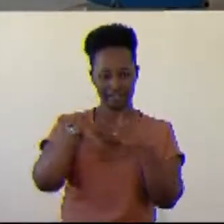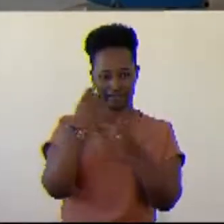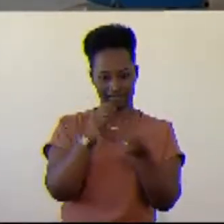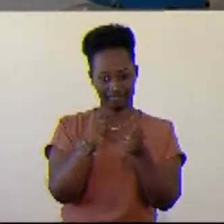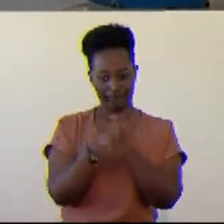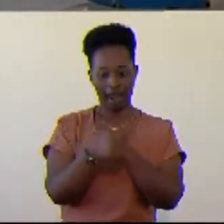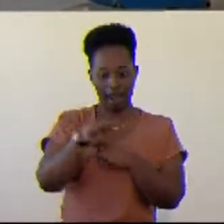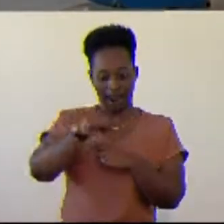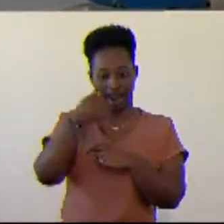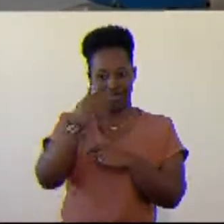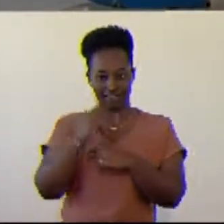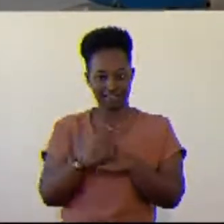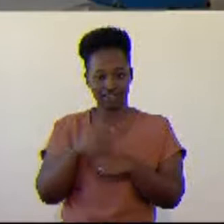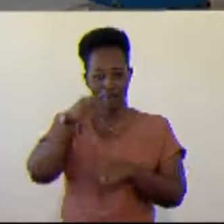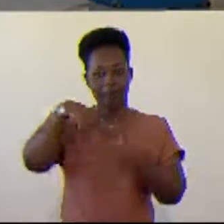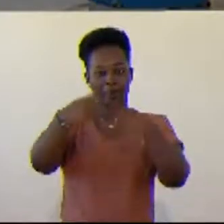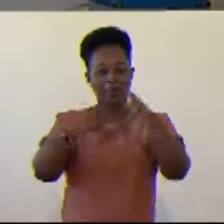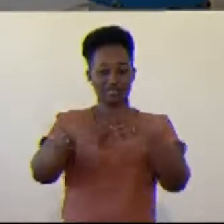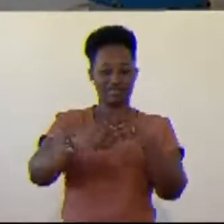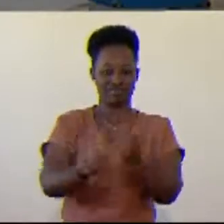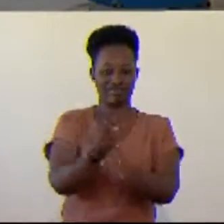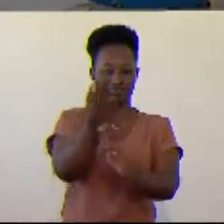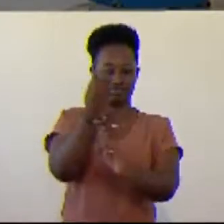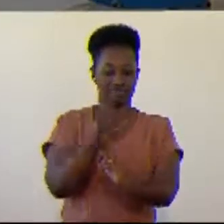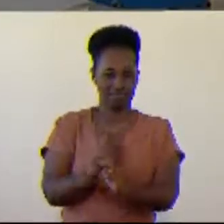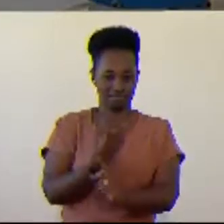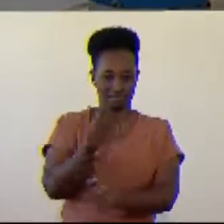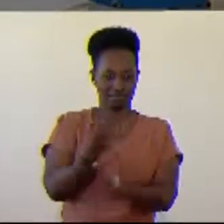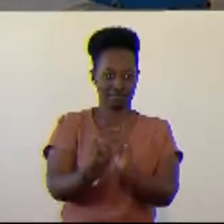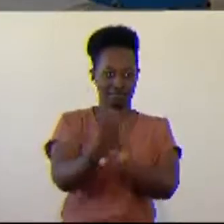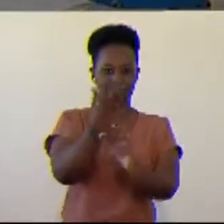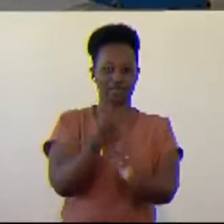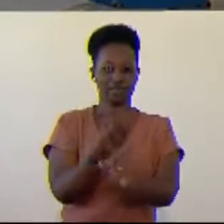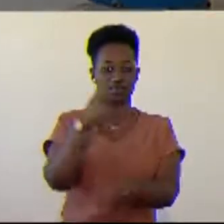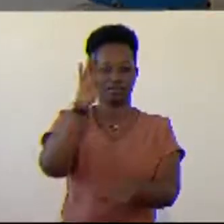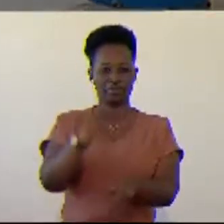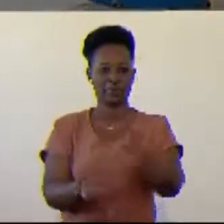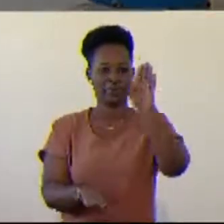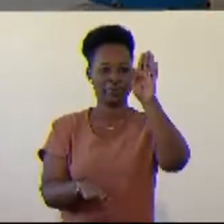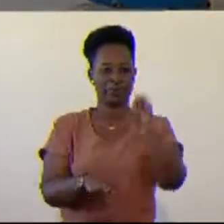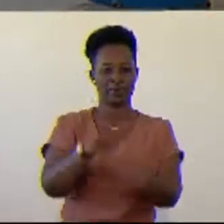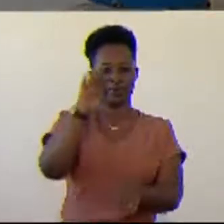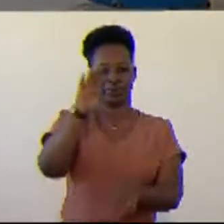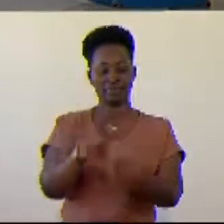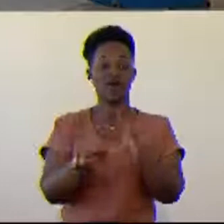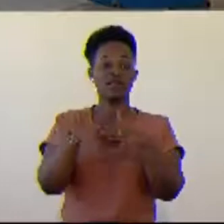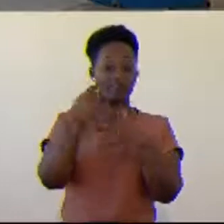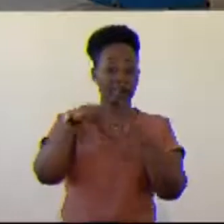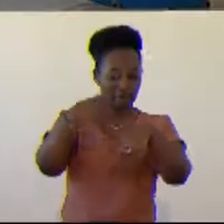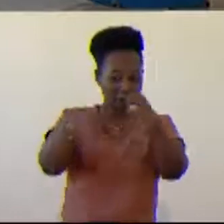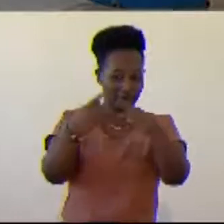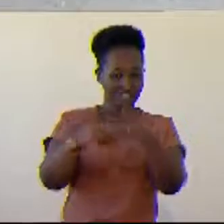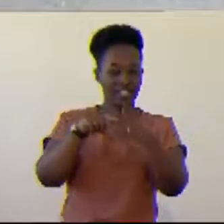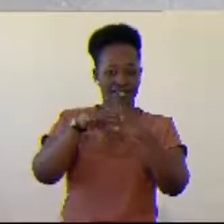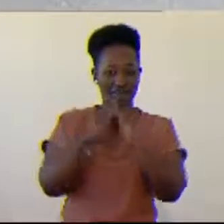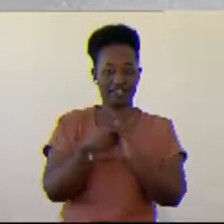the other side. And the sequence continues. And the resultant effect is that the candle then begins to oscillate,